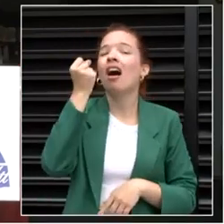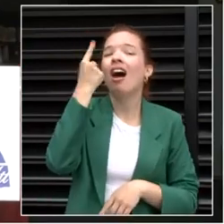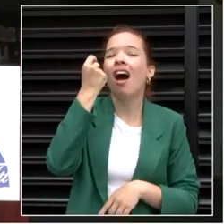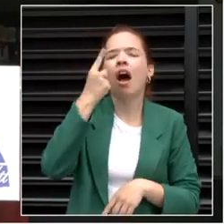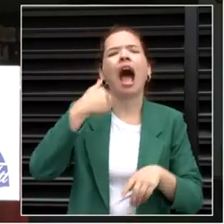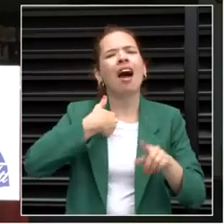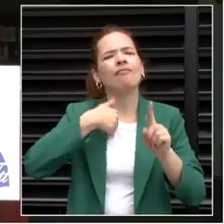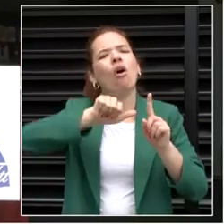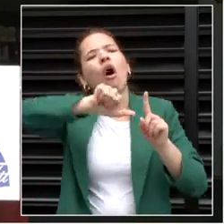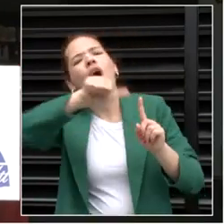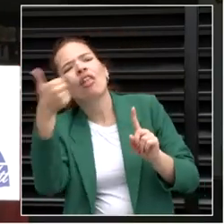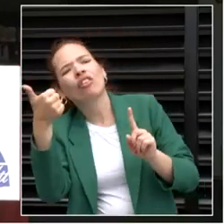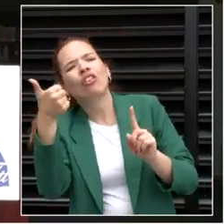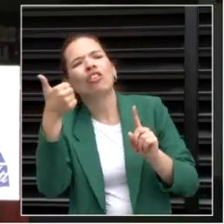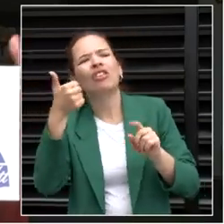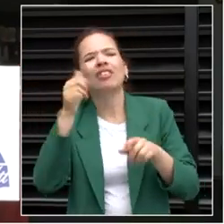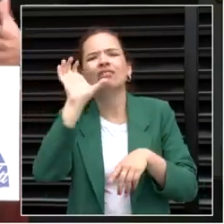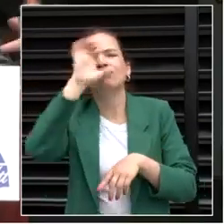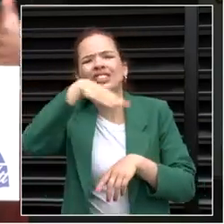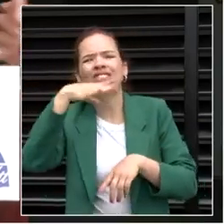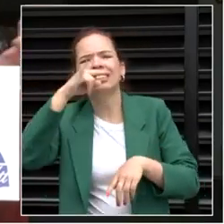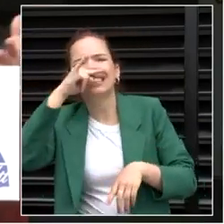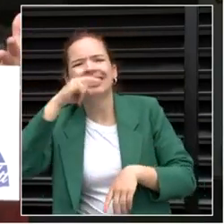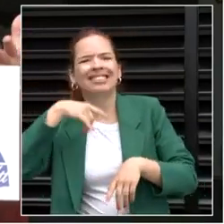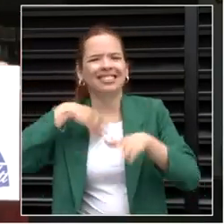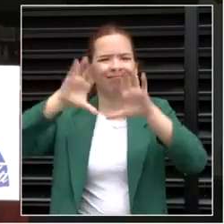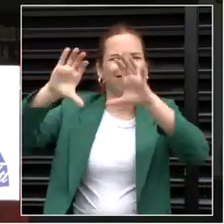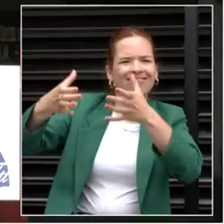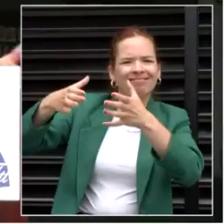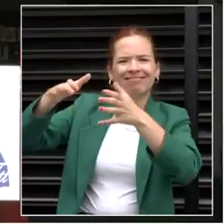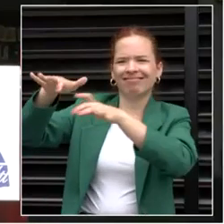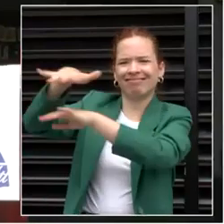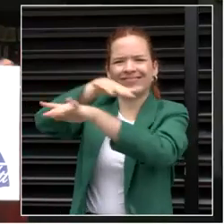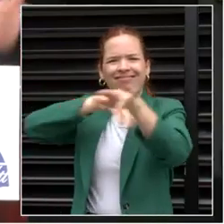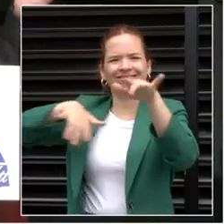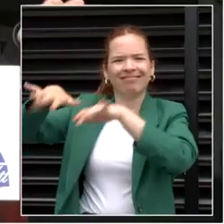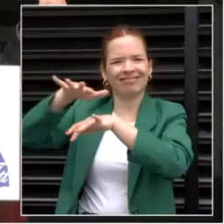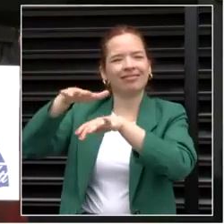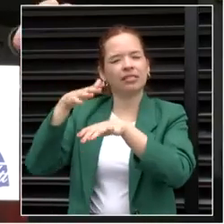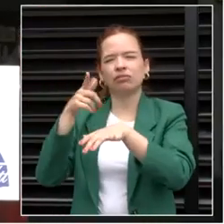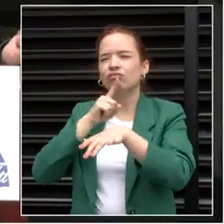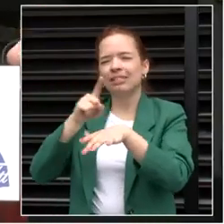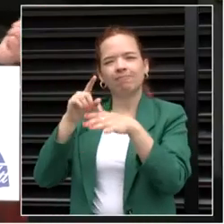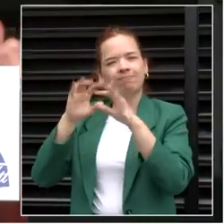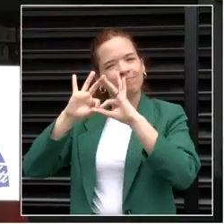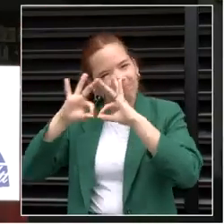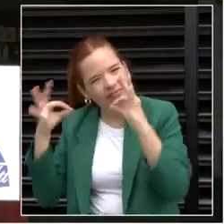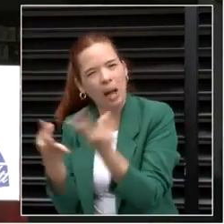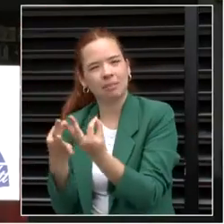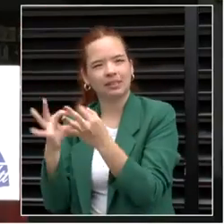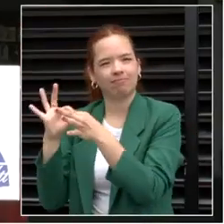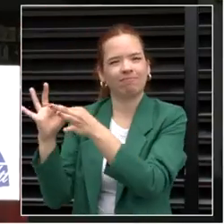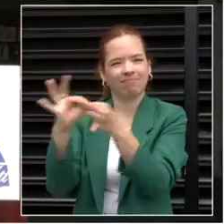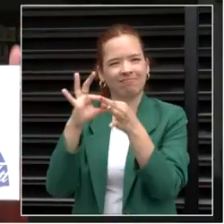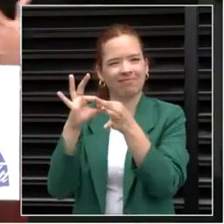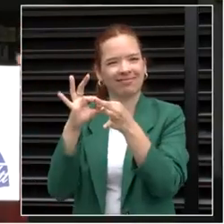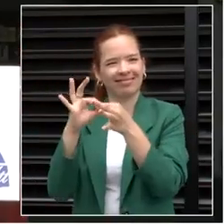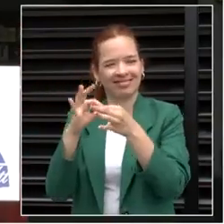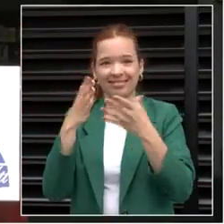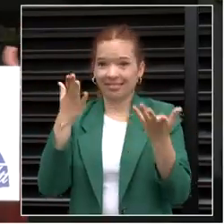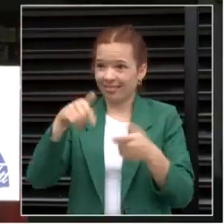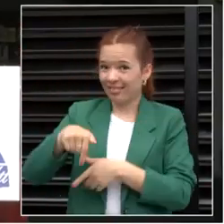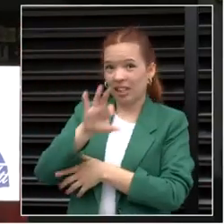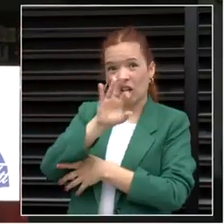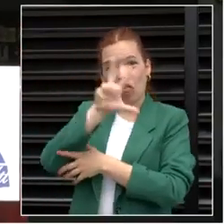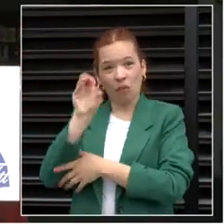town that found a family together in places like the old 930 Club. And